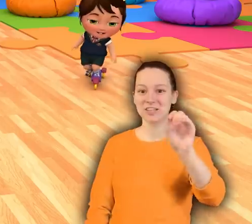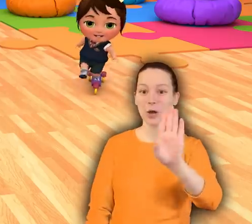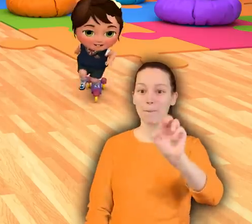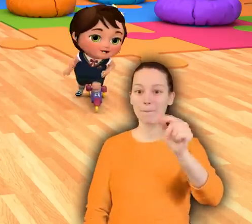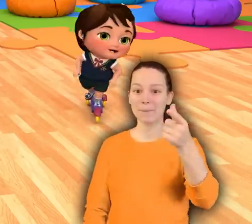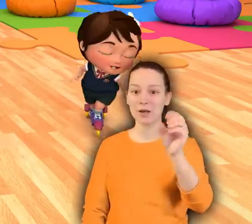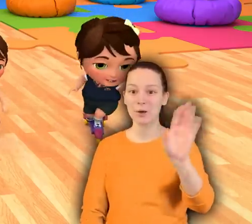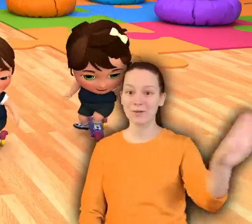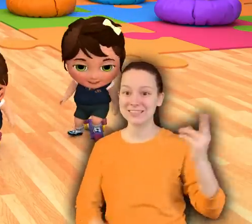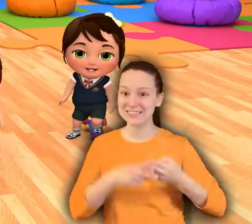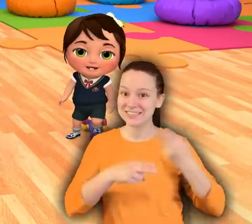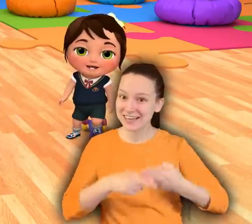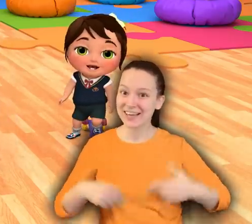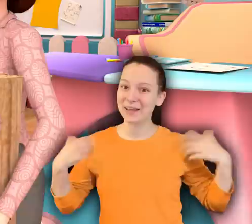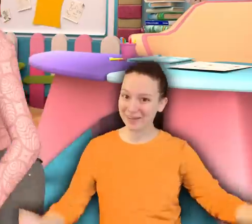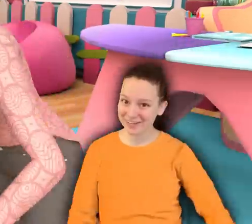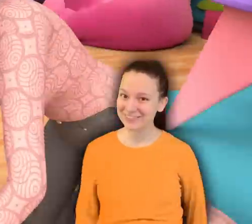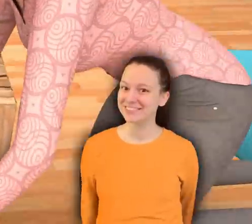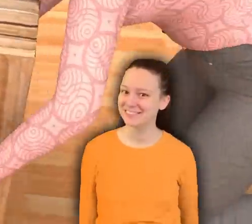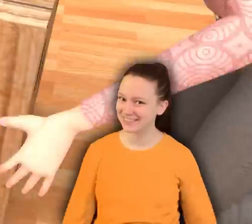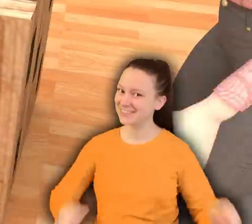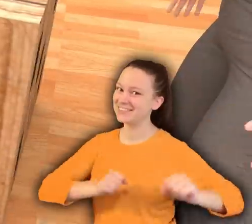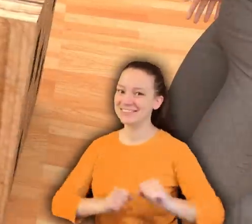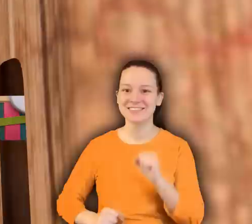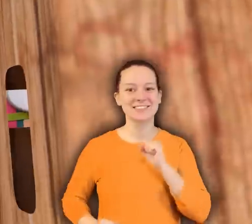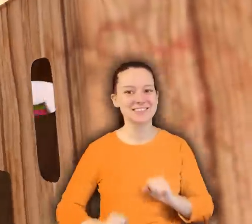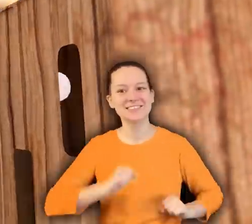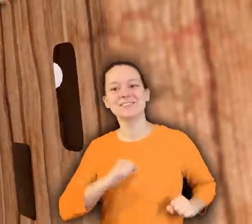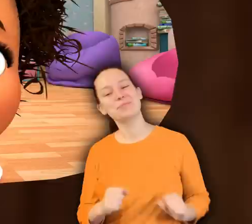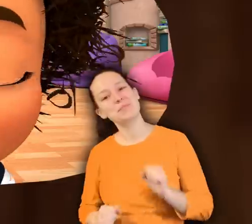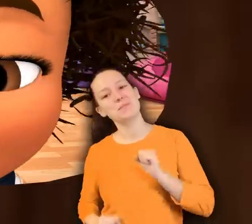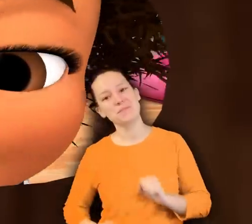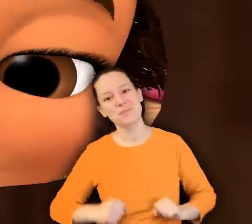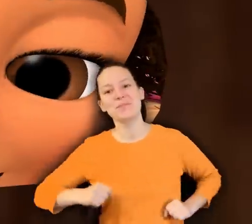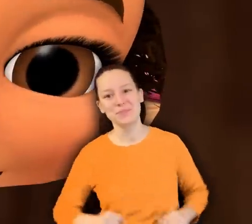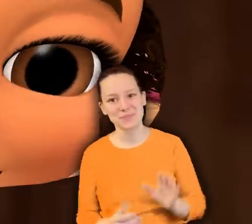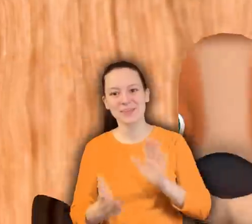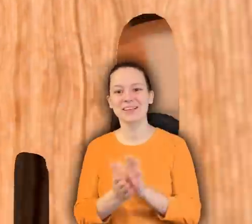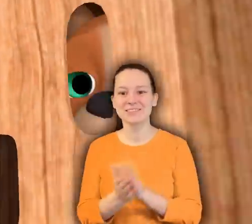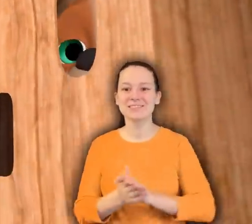b-i-n-g-o-b-i-n-g-o and Bingo was his name-o laughs